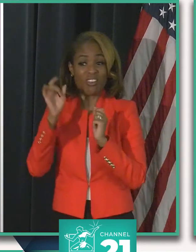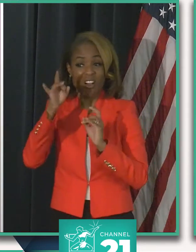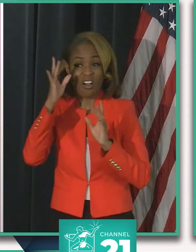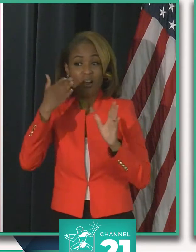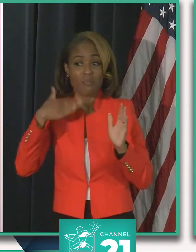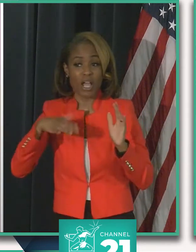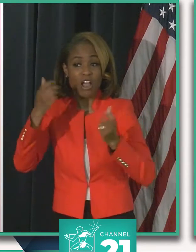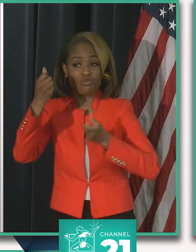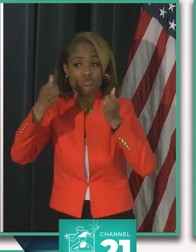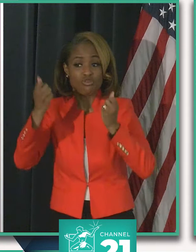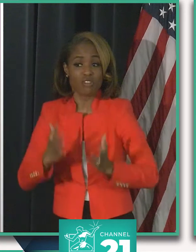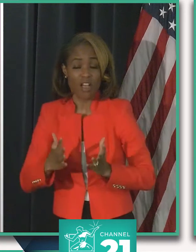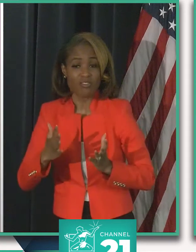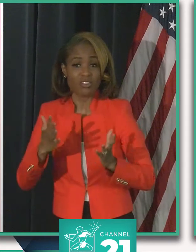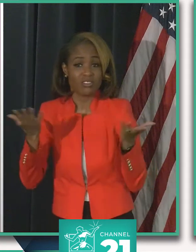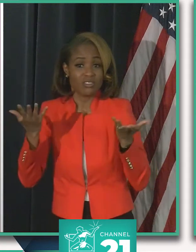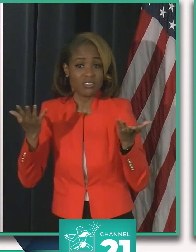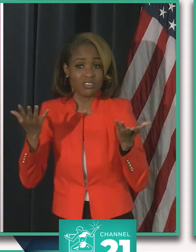drivers?